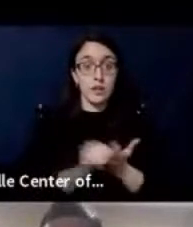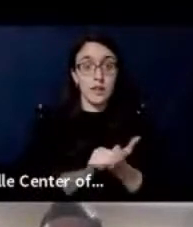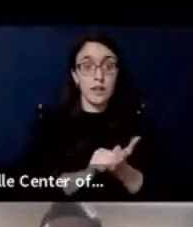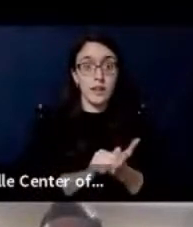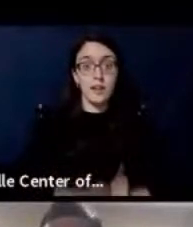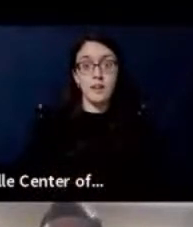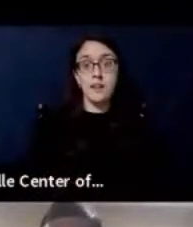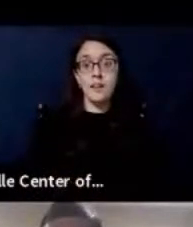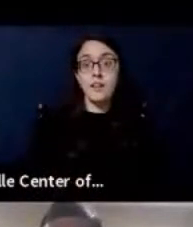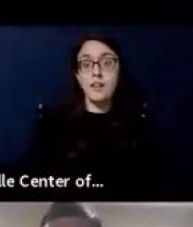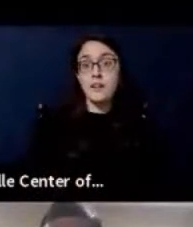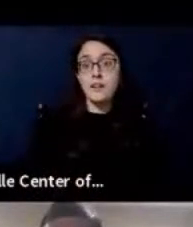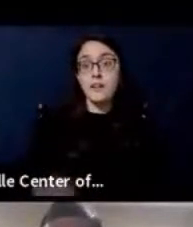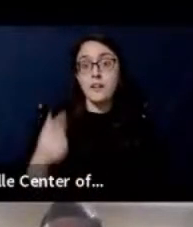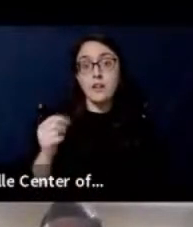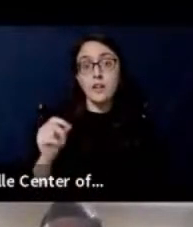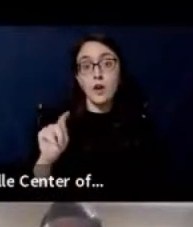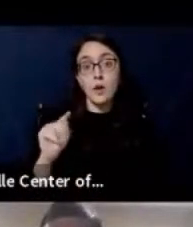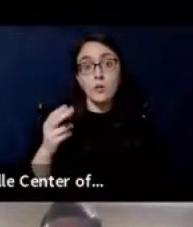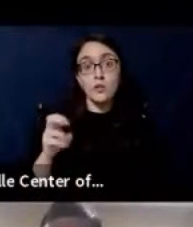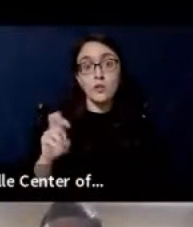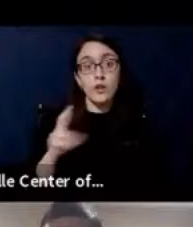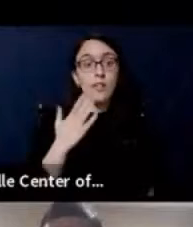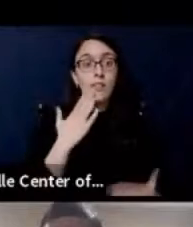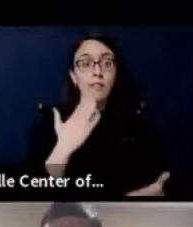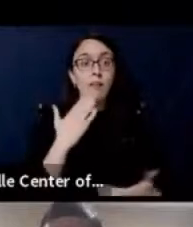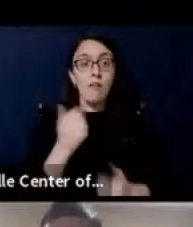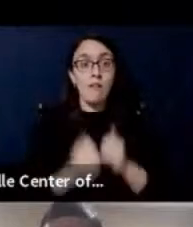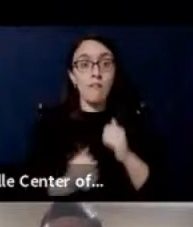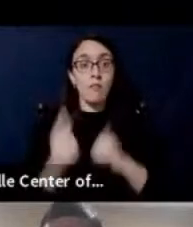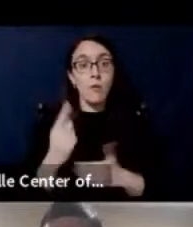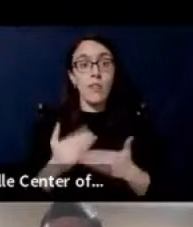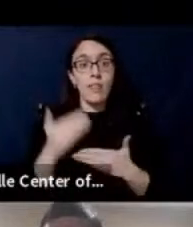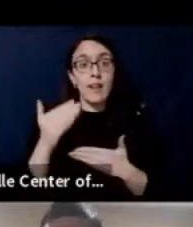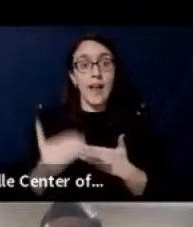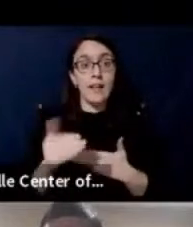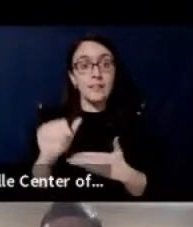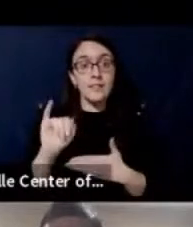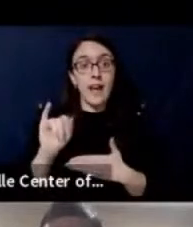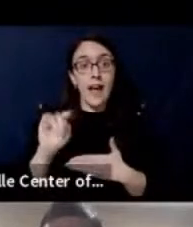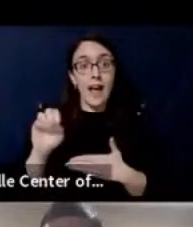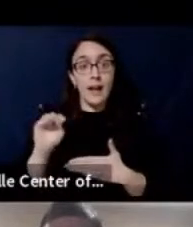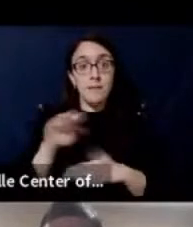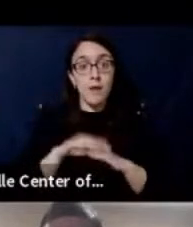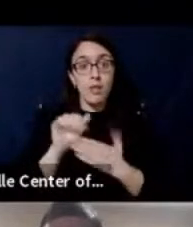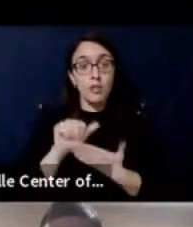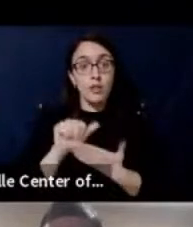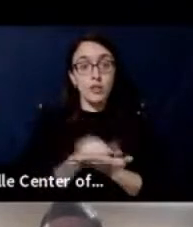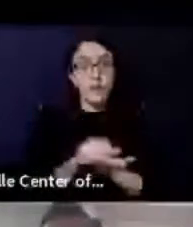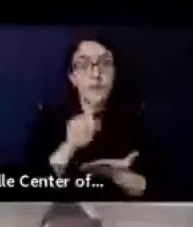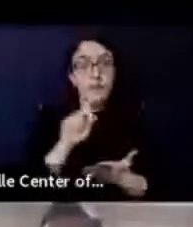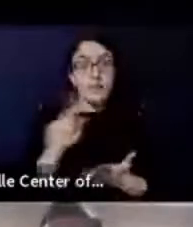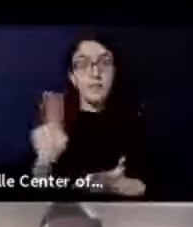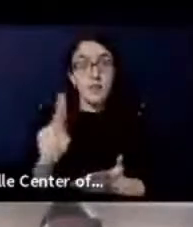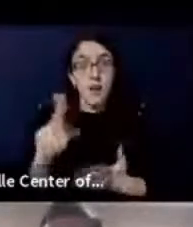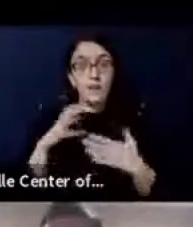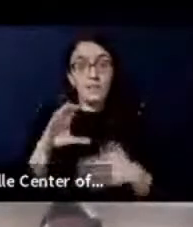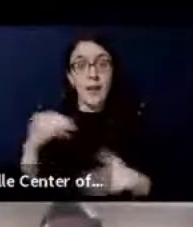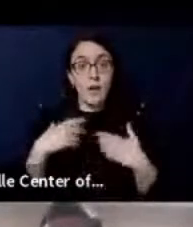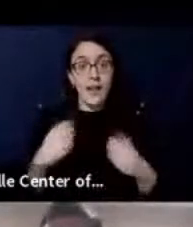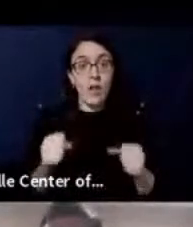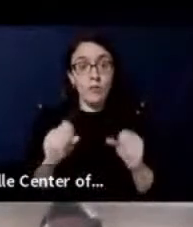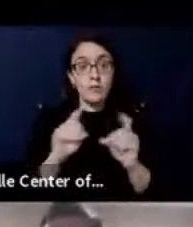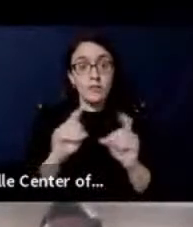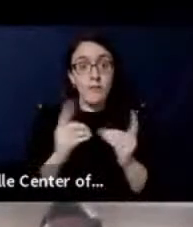Thank you, Narda, and thanks everyone. So the next item on the agenda is Knox County Health Department benchmark presentation